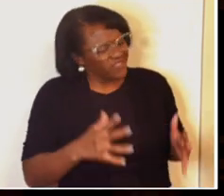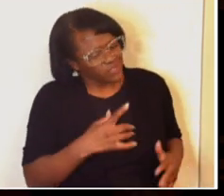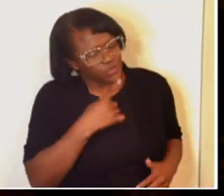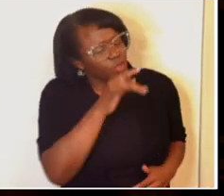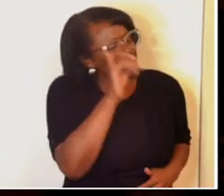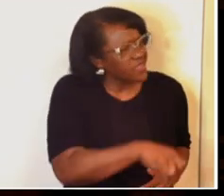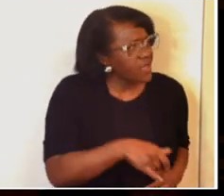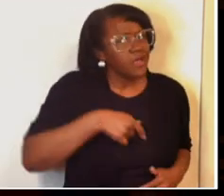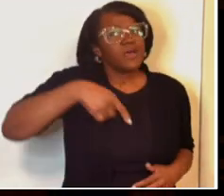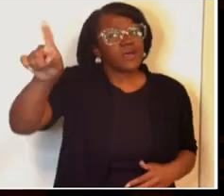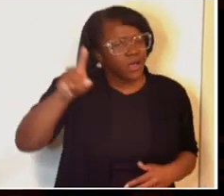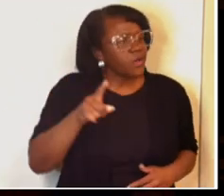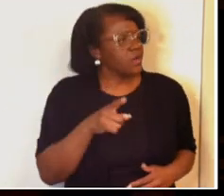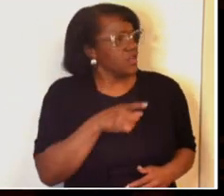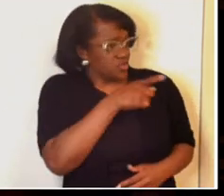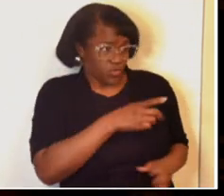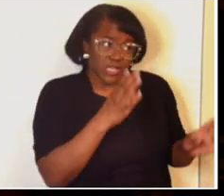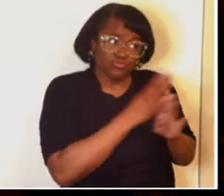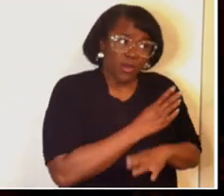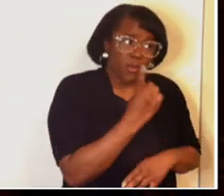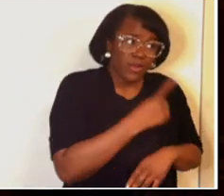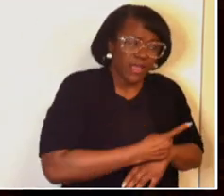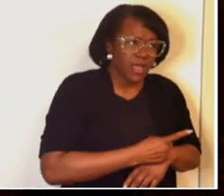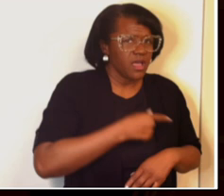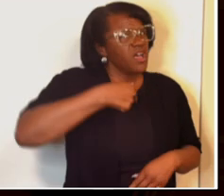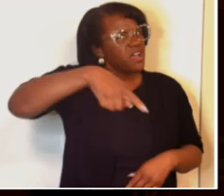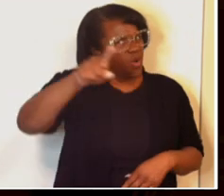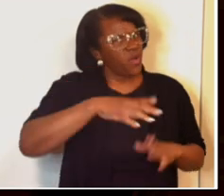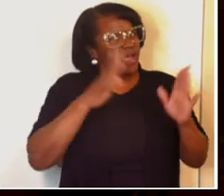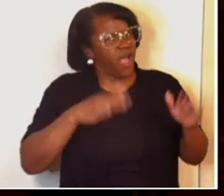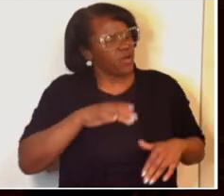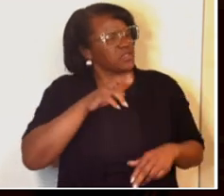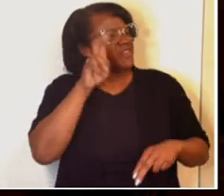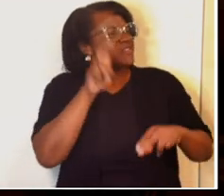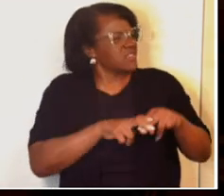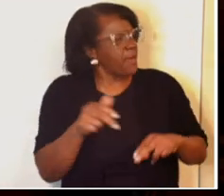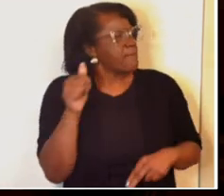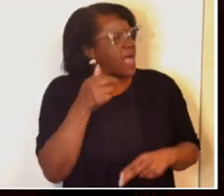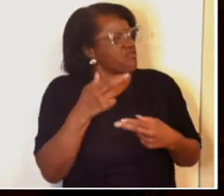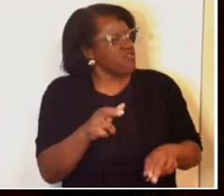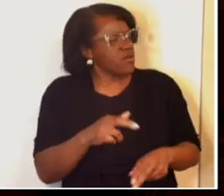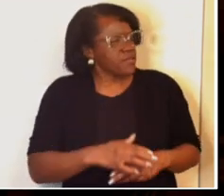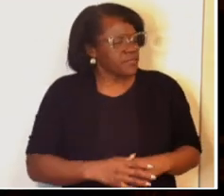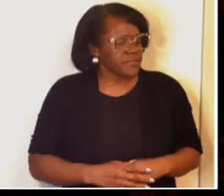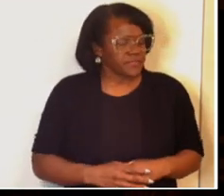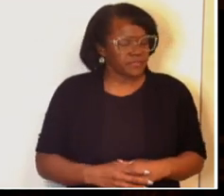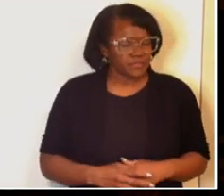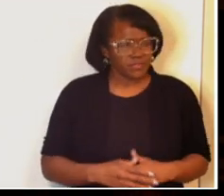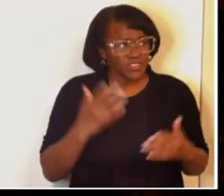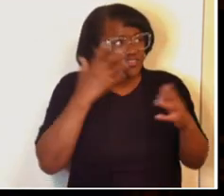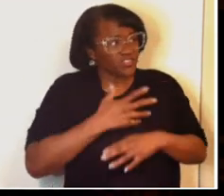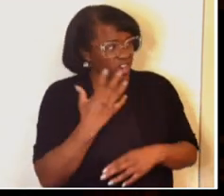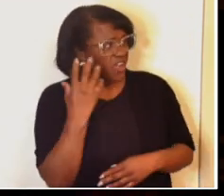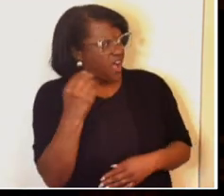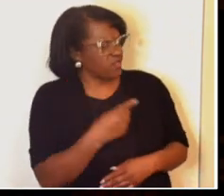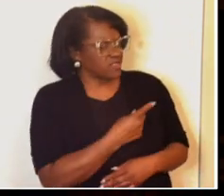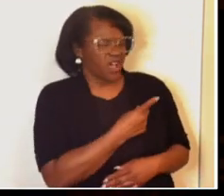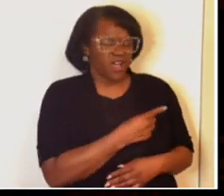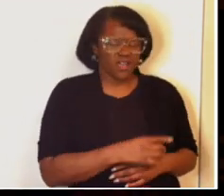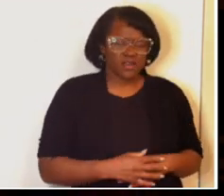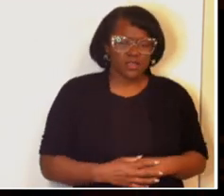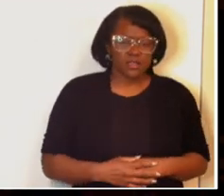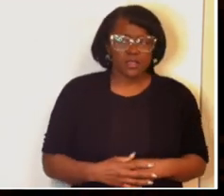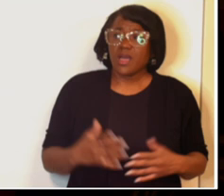trouble one day. Go on inside and sit in that back room until I come get you out. It's getting dark outside anyway. How come I'm the only one?